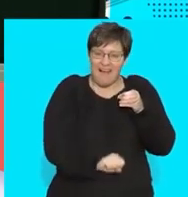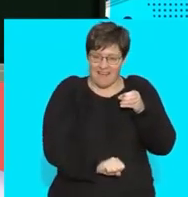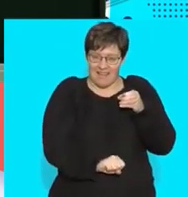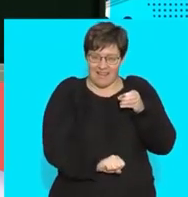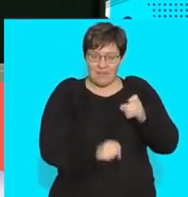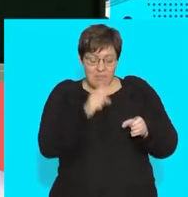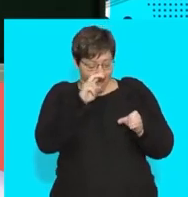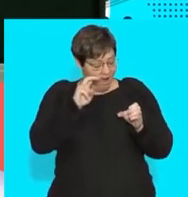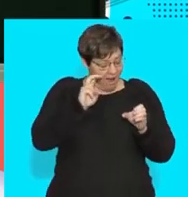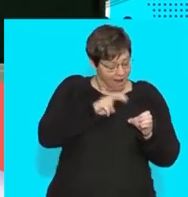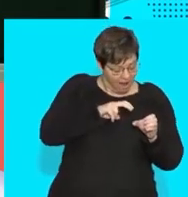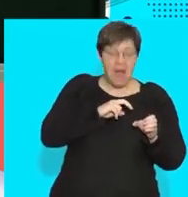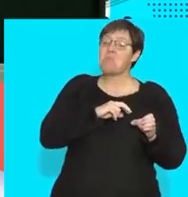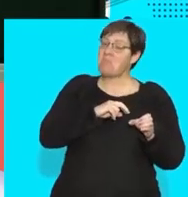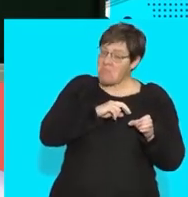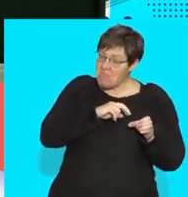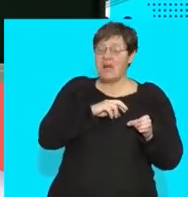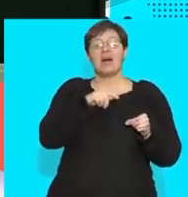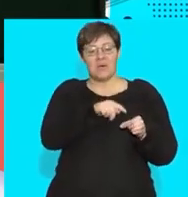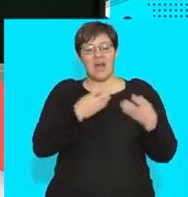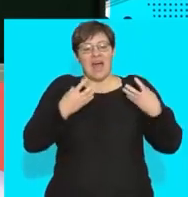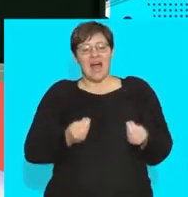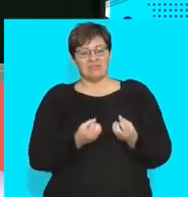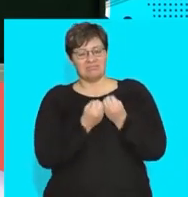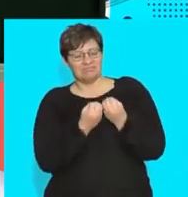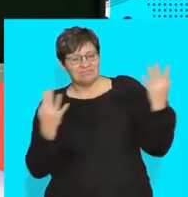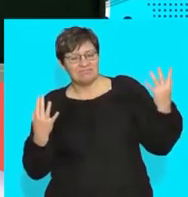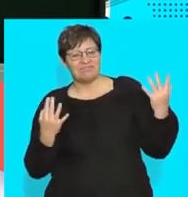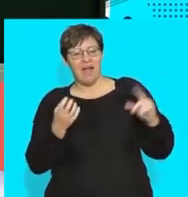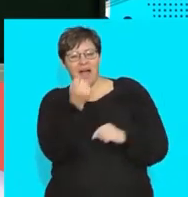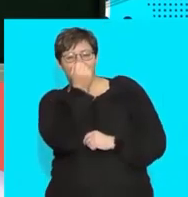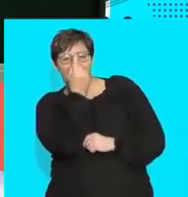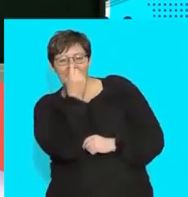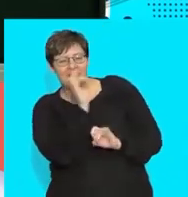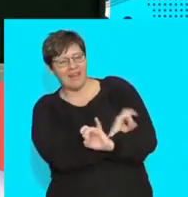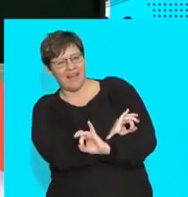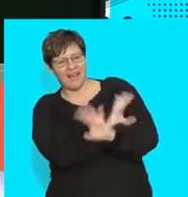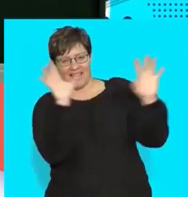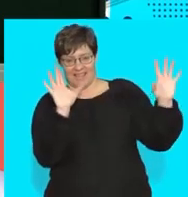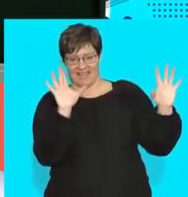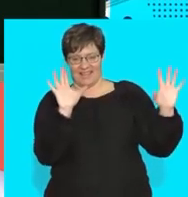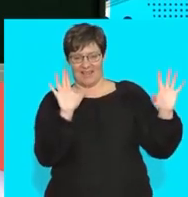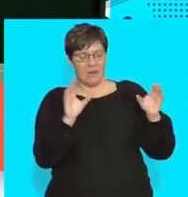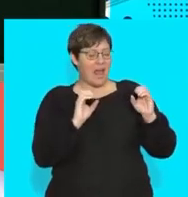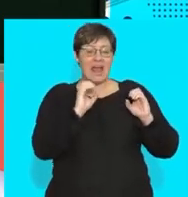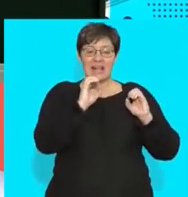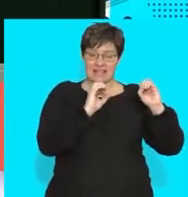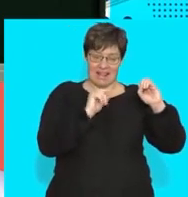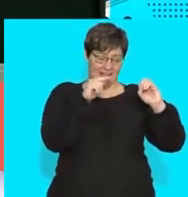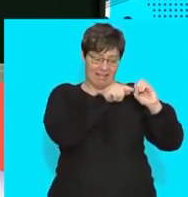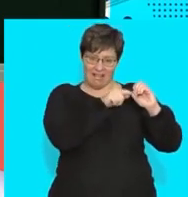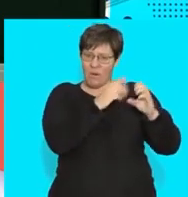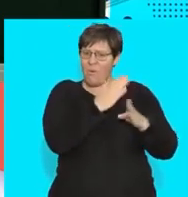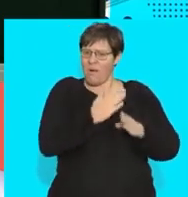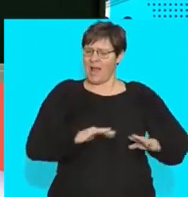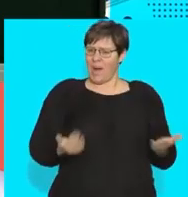us being able to see them, we actually have this much greater understanding of how a cell